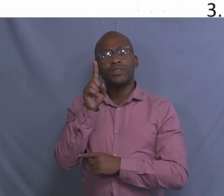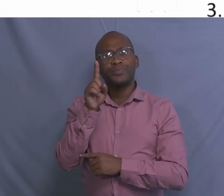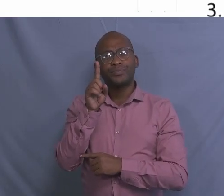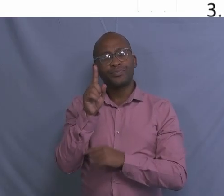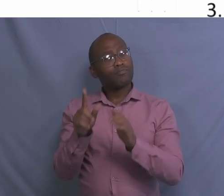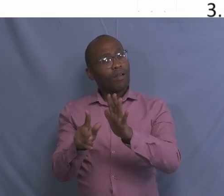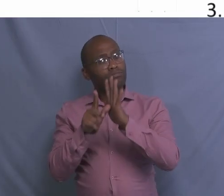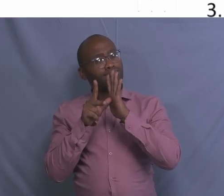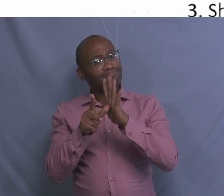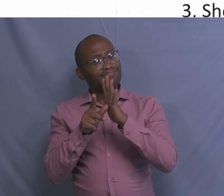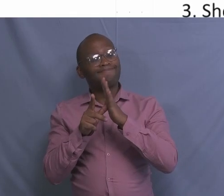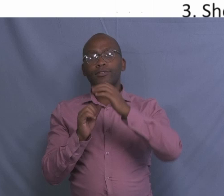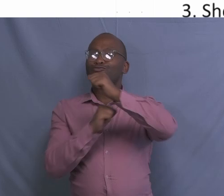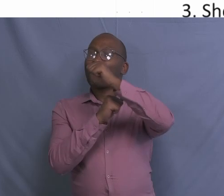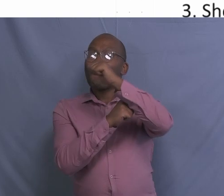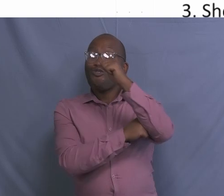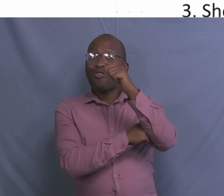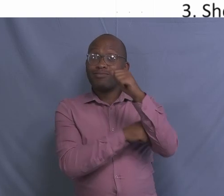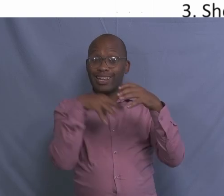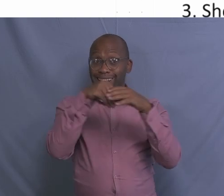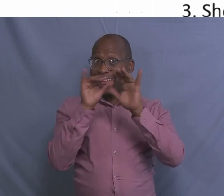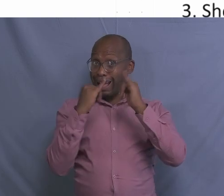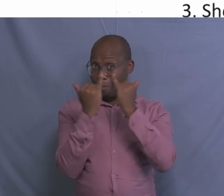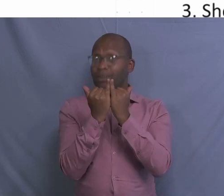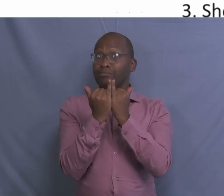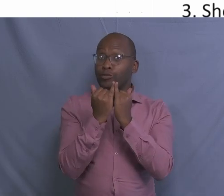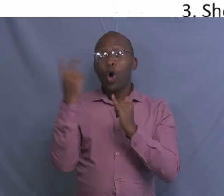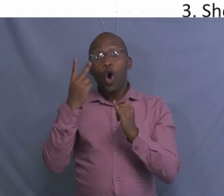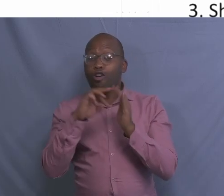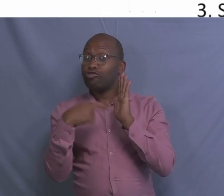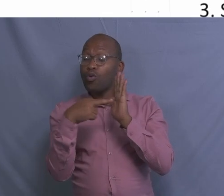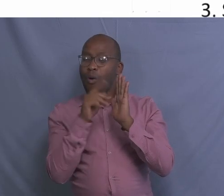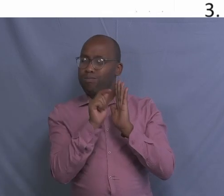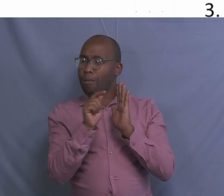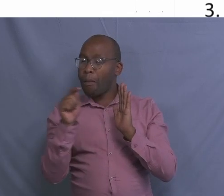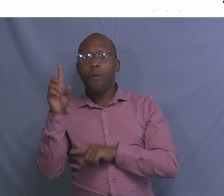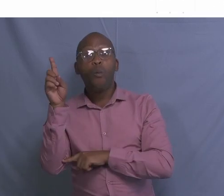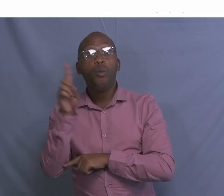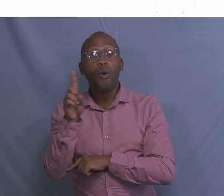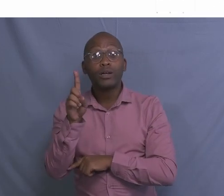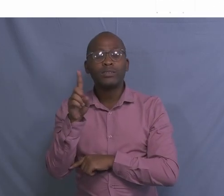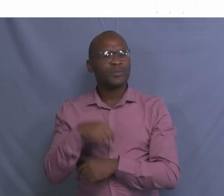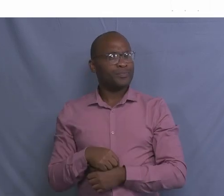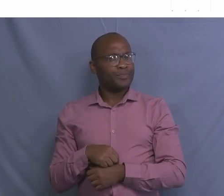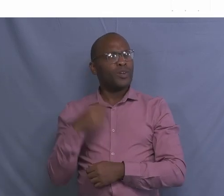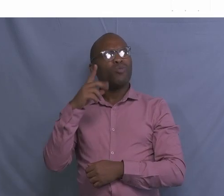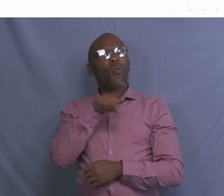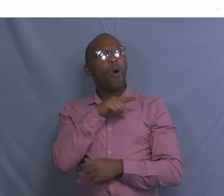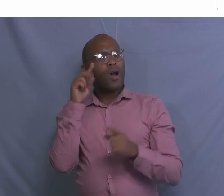stakeholders as well as their roles. We are going to start off with shareholders. The reason I want us to start with shareholders is